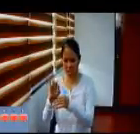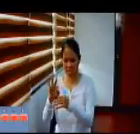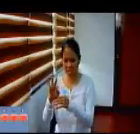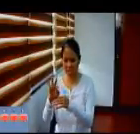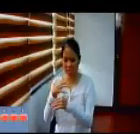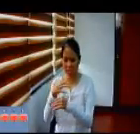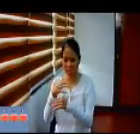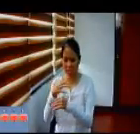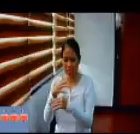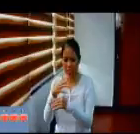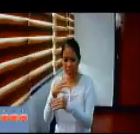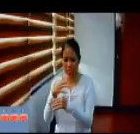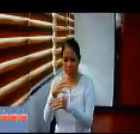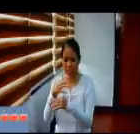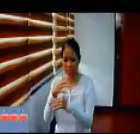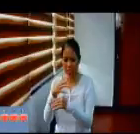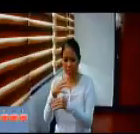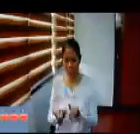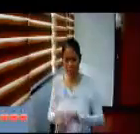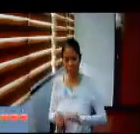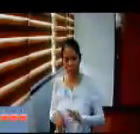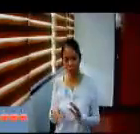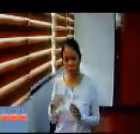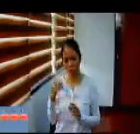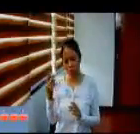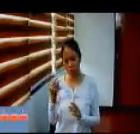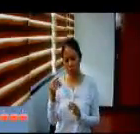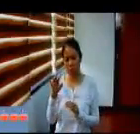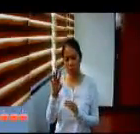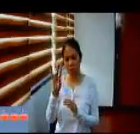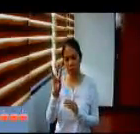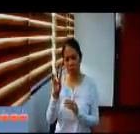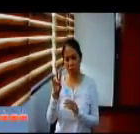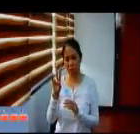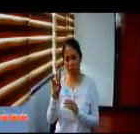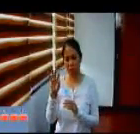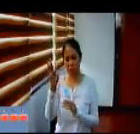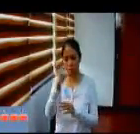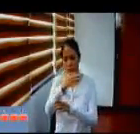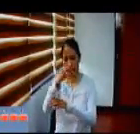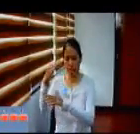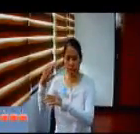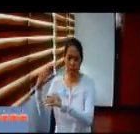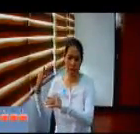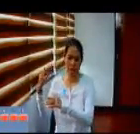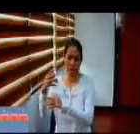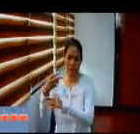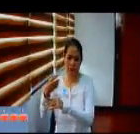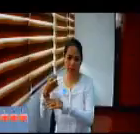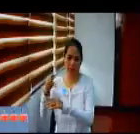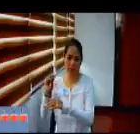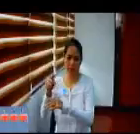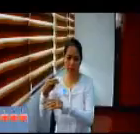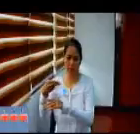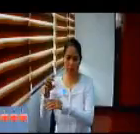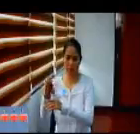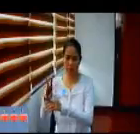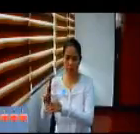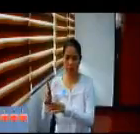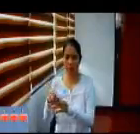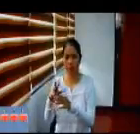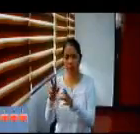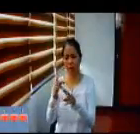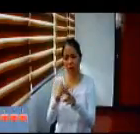When you only have a 7% watershed forest cover, Your Honors, it's very difficult to make decisions